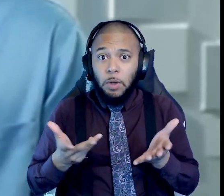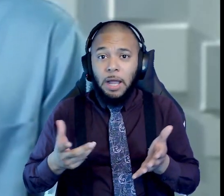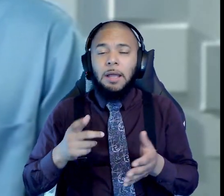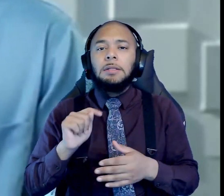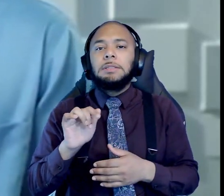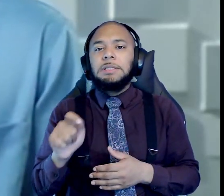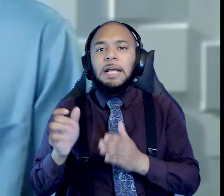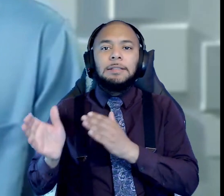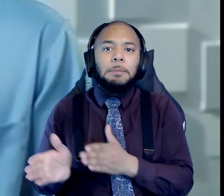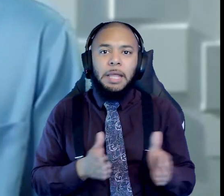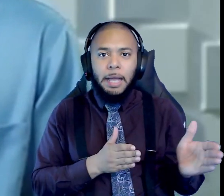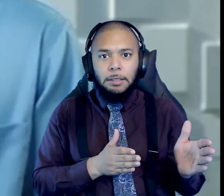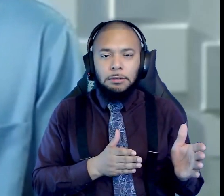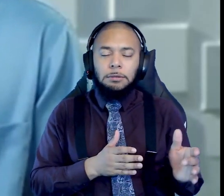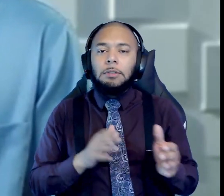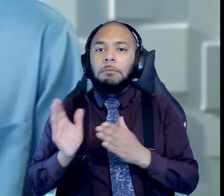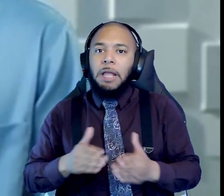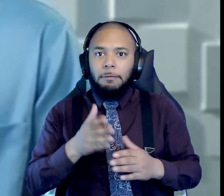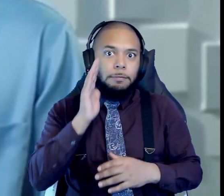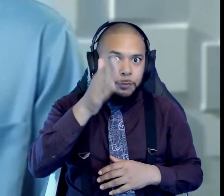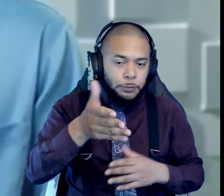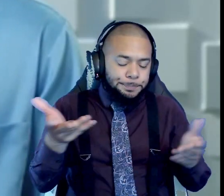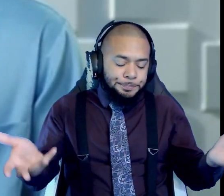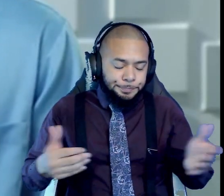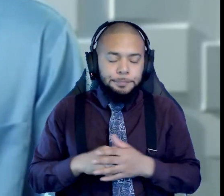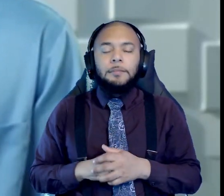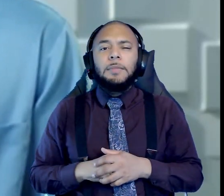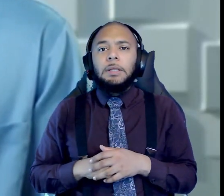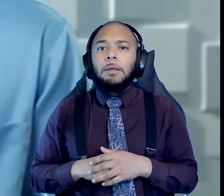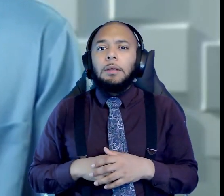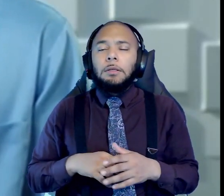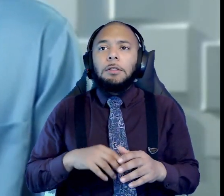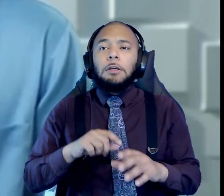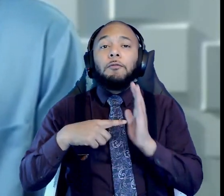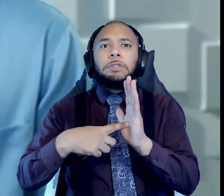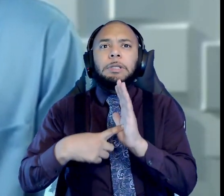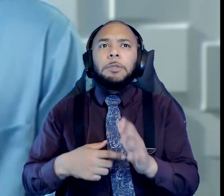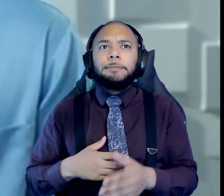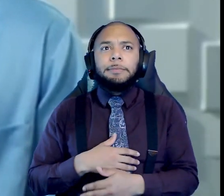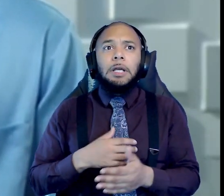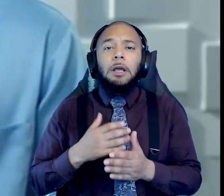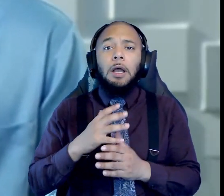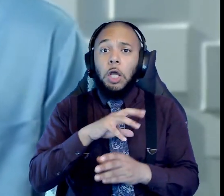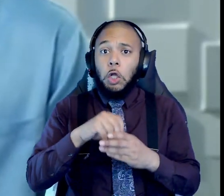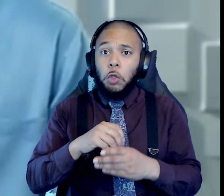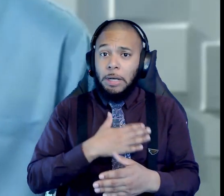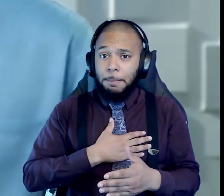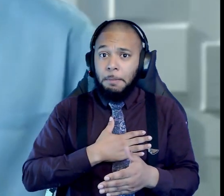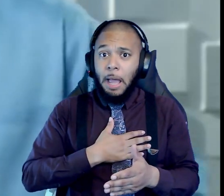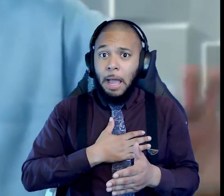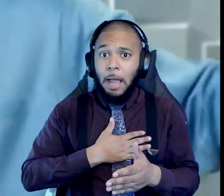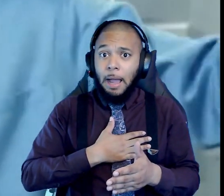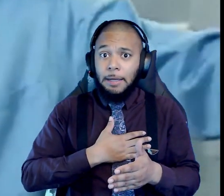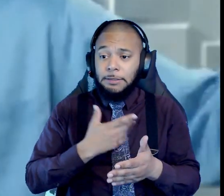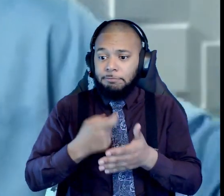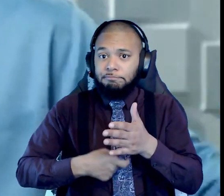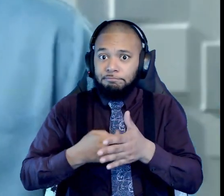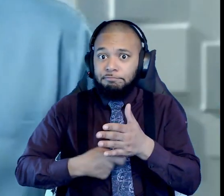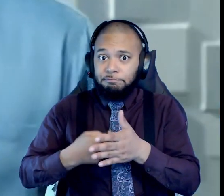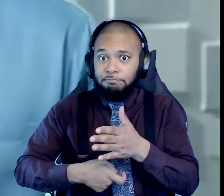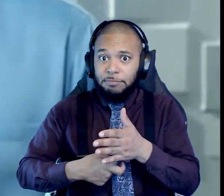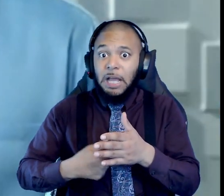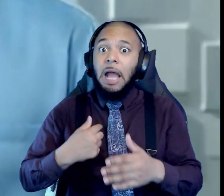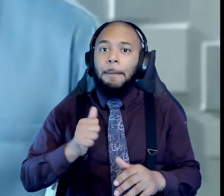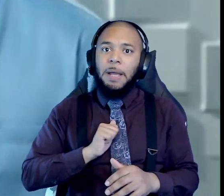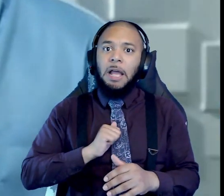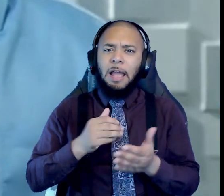planning ahead so for instance if you know part of my expenditures during the year is that I have to go buy my own